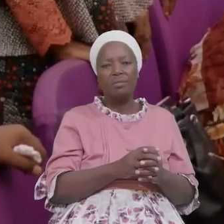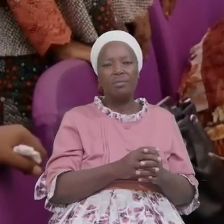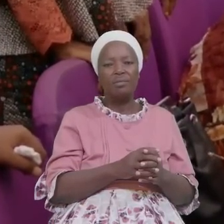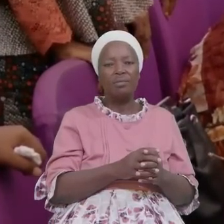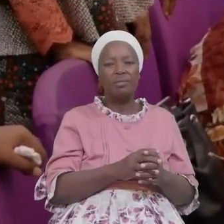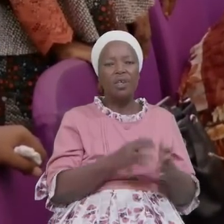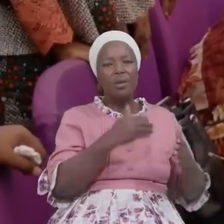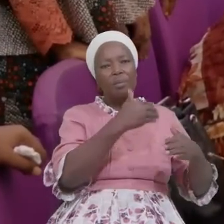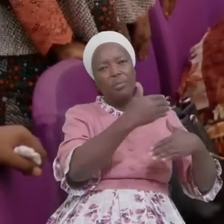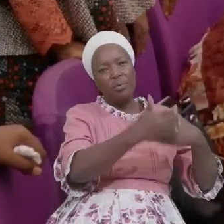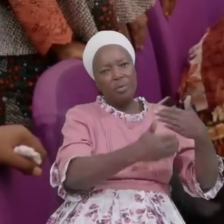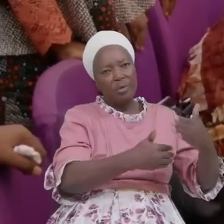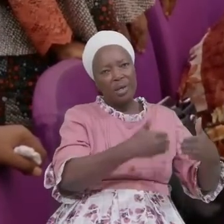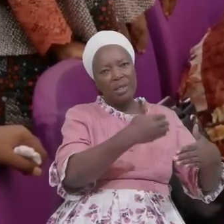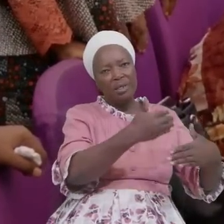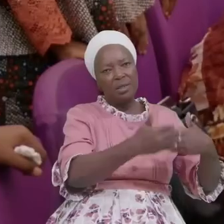Progress